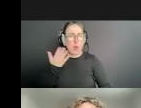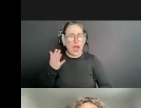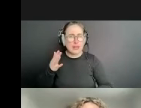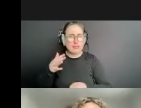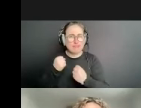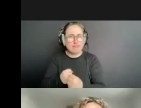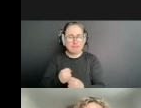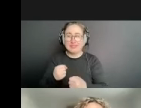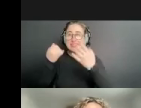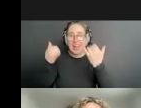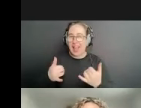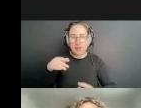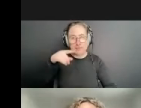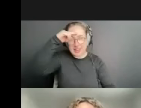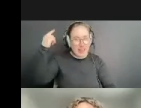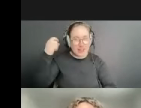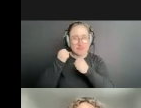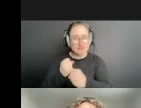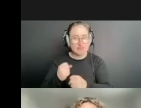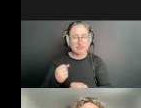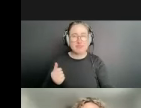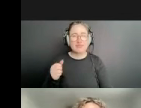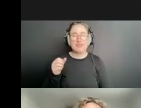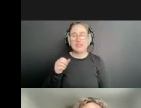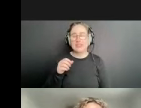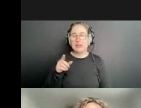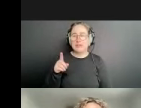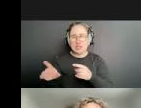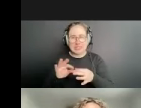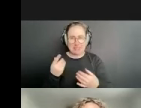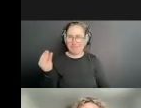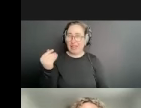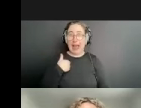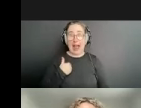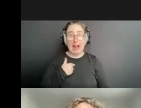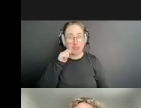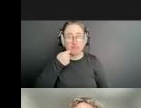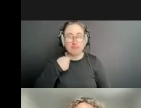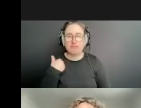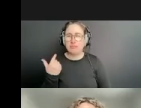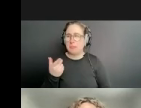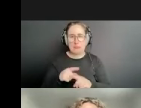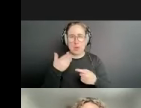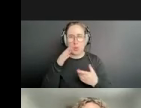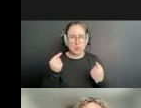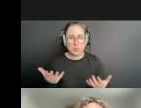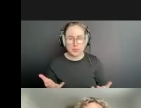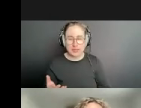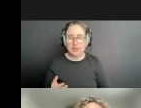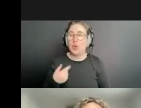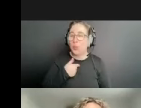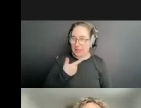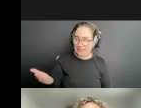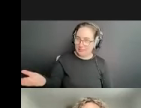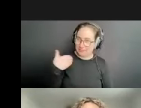it's a Black neighborhood, but she's like, I don't know what to do with them. And so we acquired a